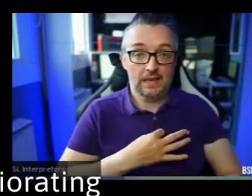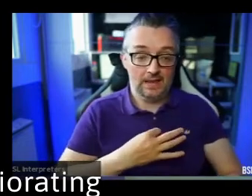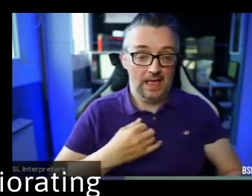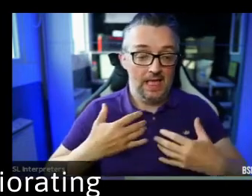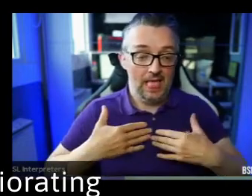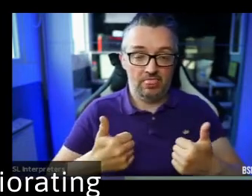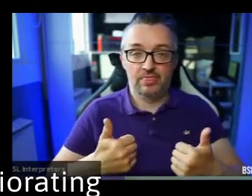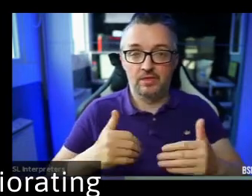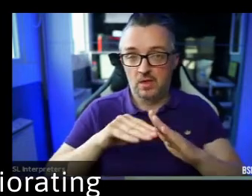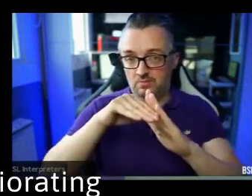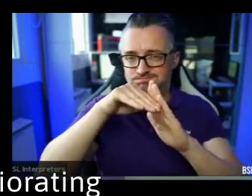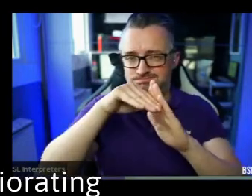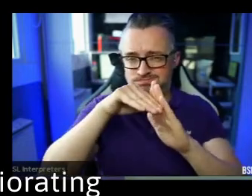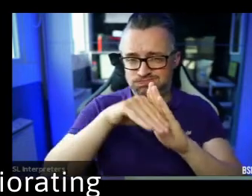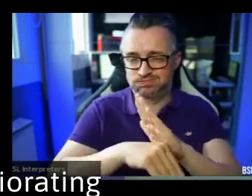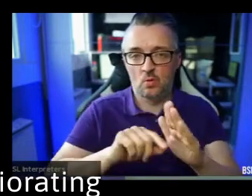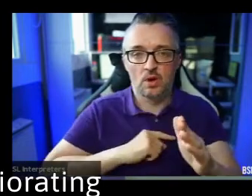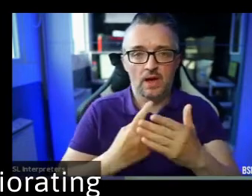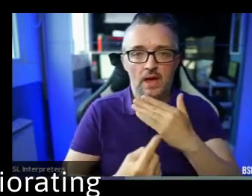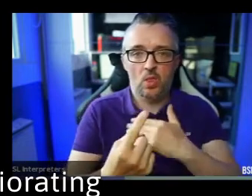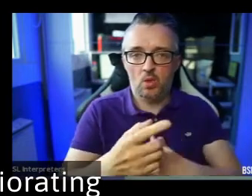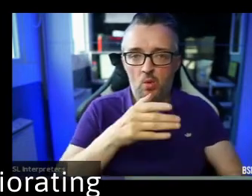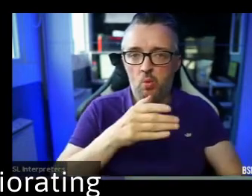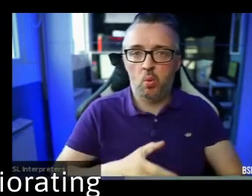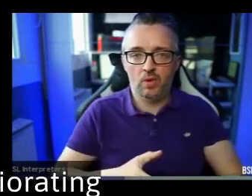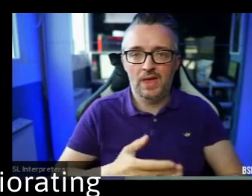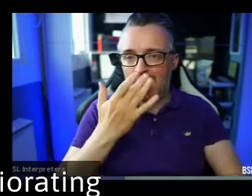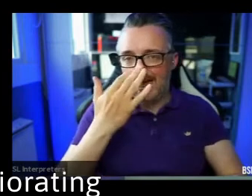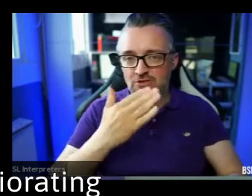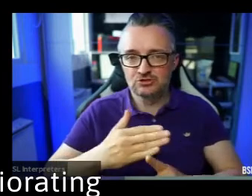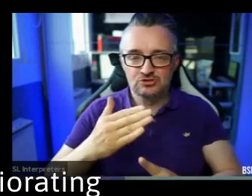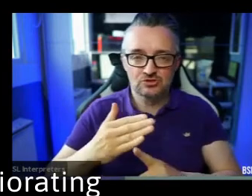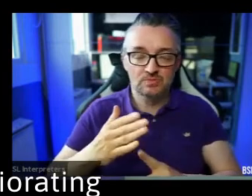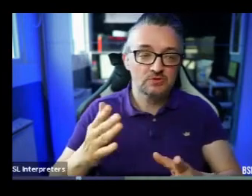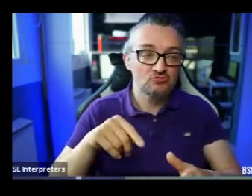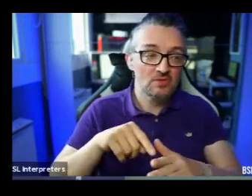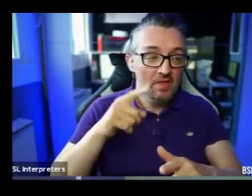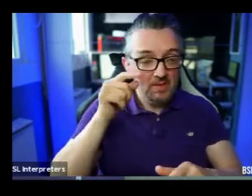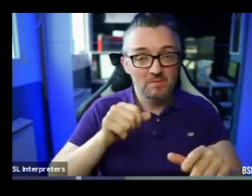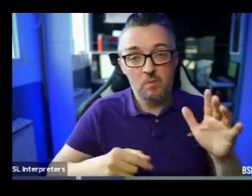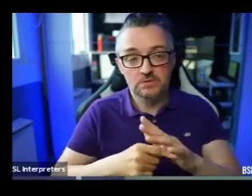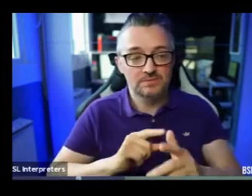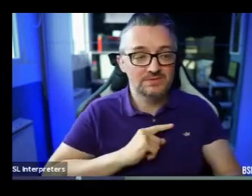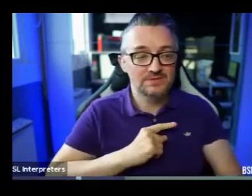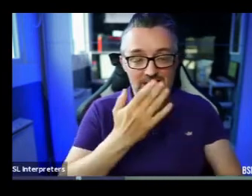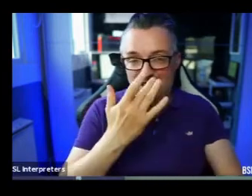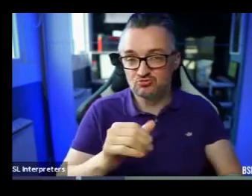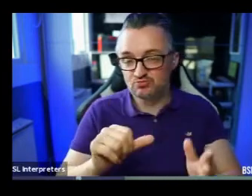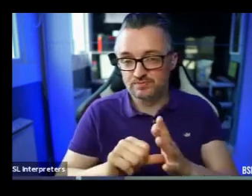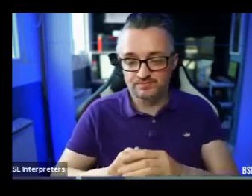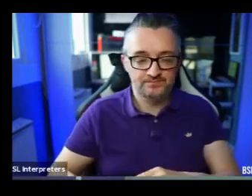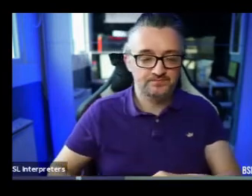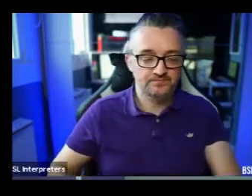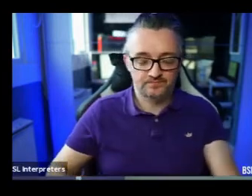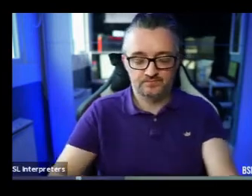clinical condition was deteriorating rapidly because of isolation and aging, I'm supposing, but isolation in